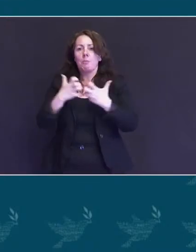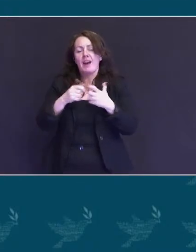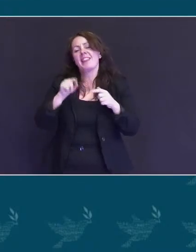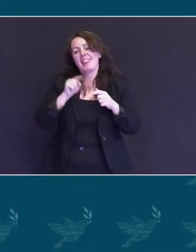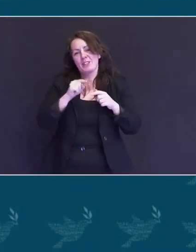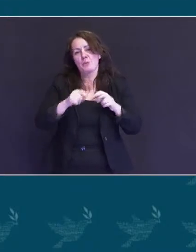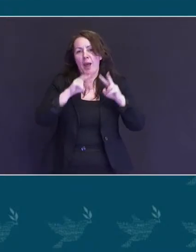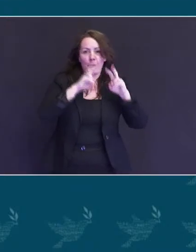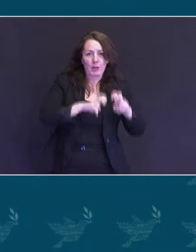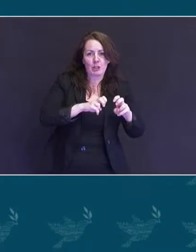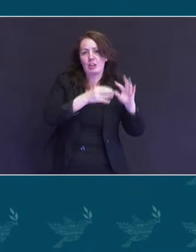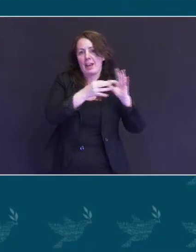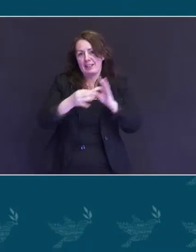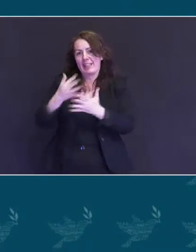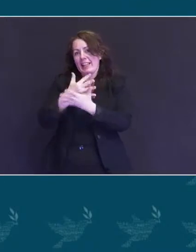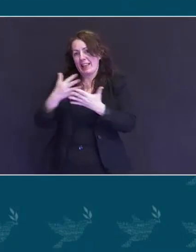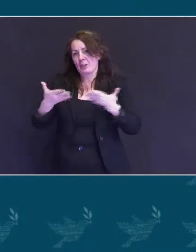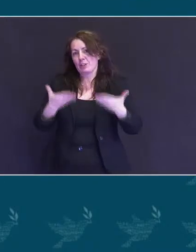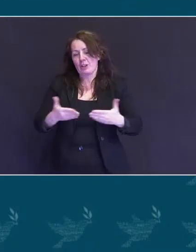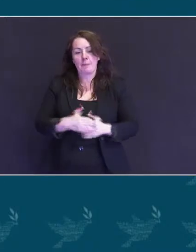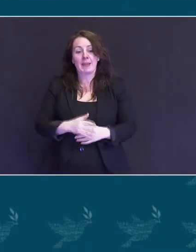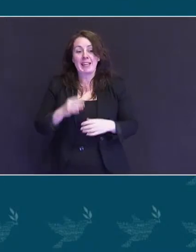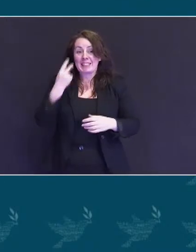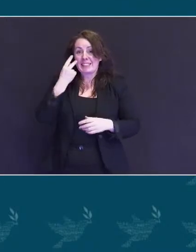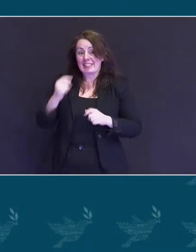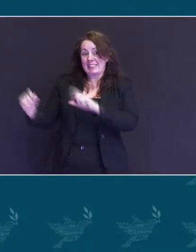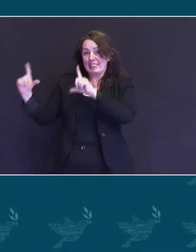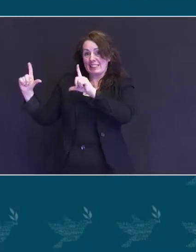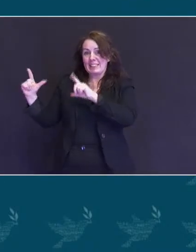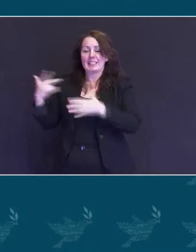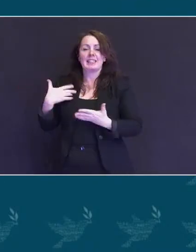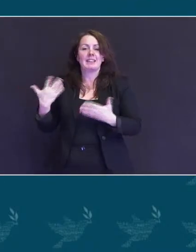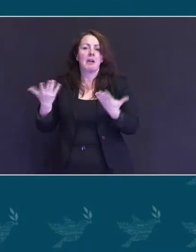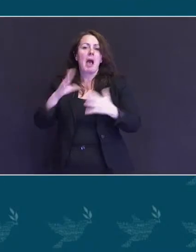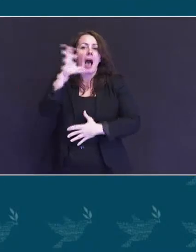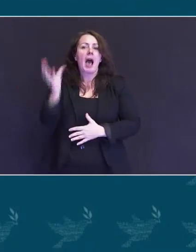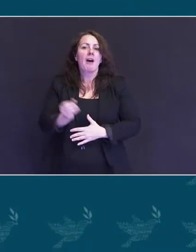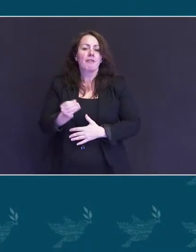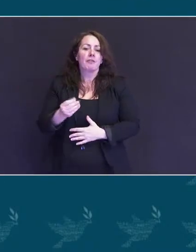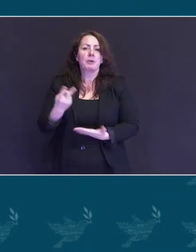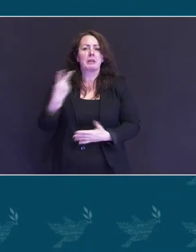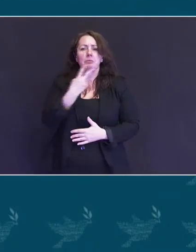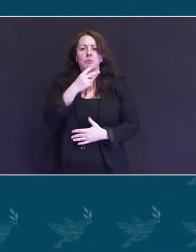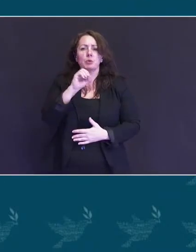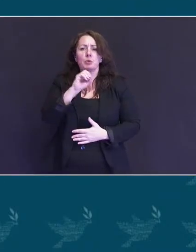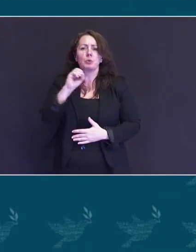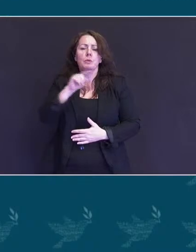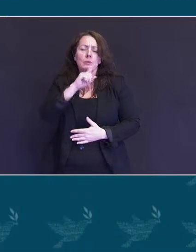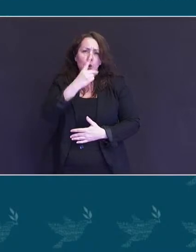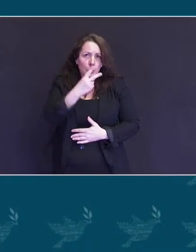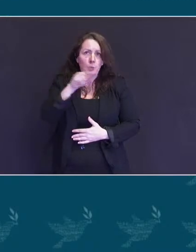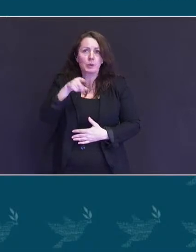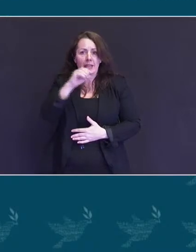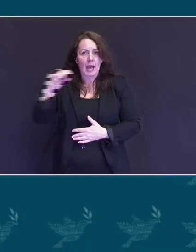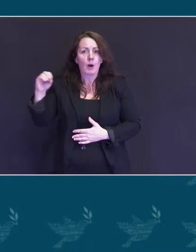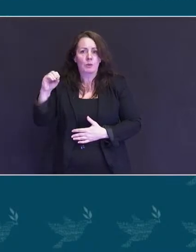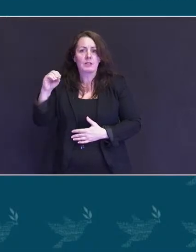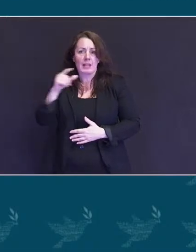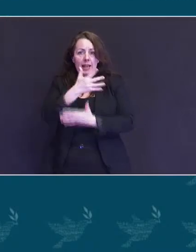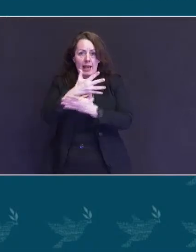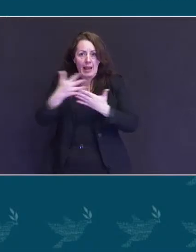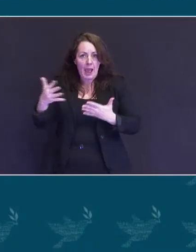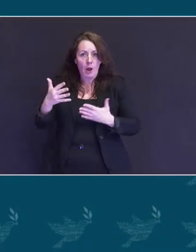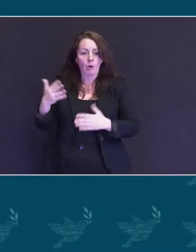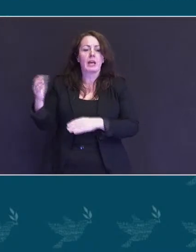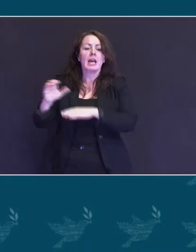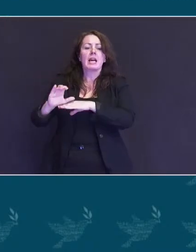a favorable environment. You have some information here on this slide, about 2,000 languages across Africa, about